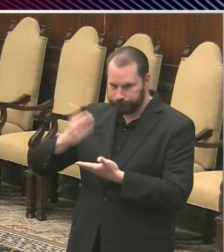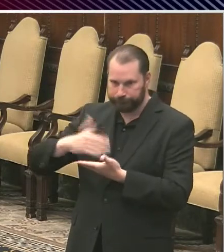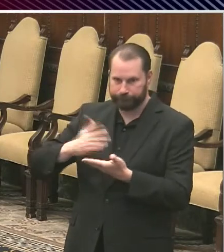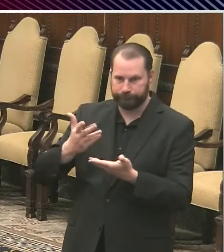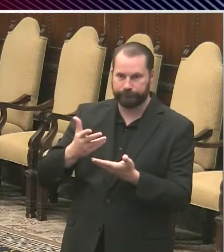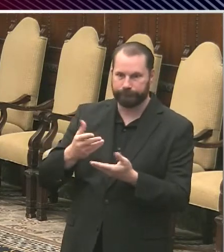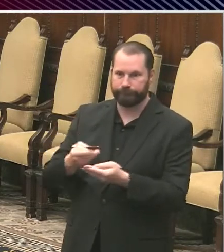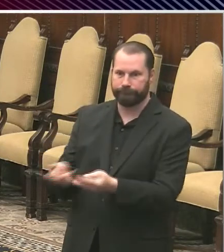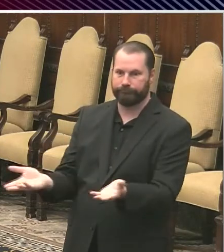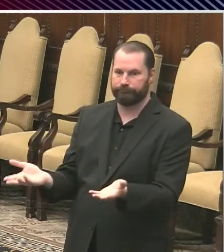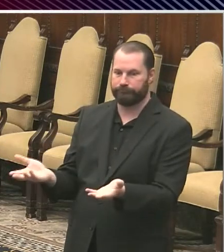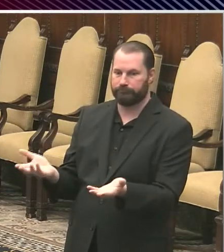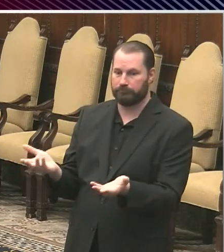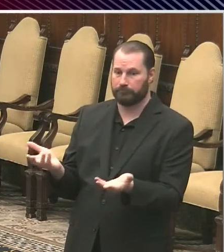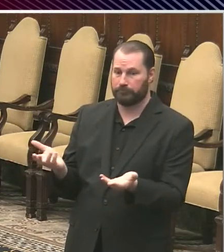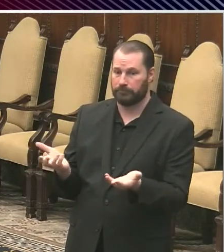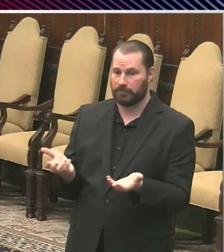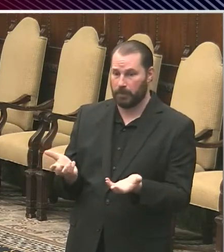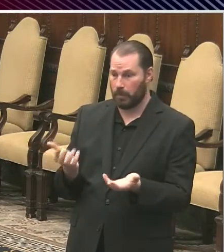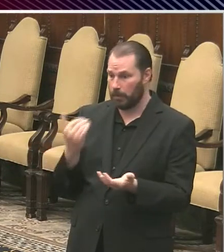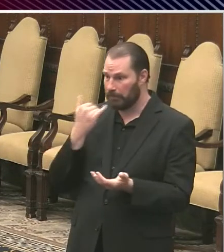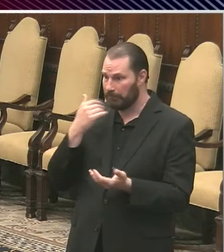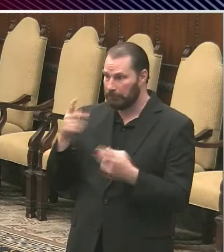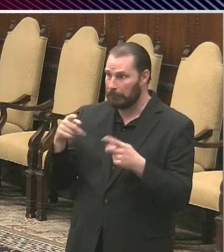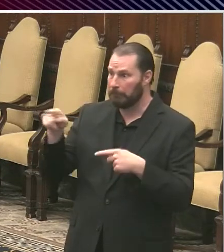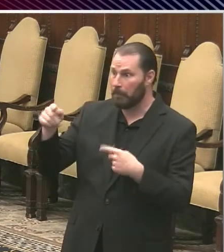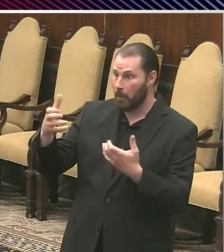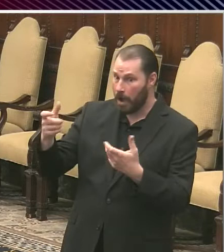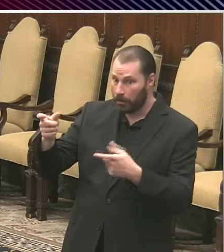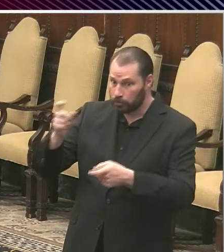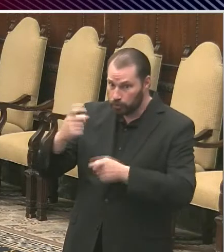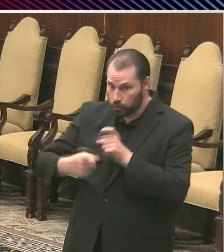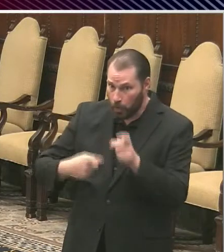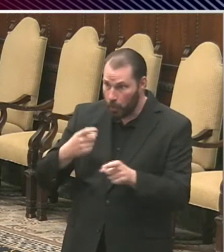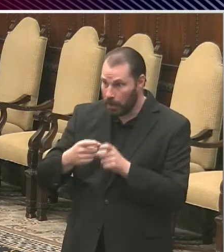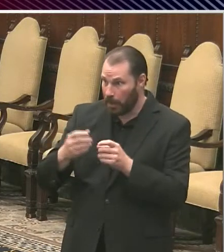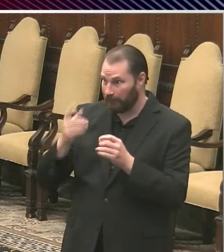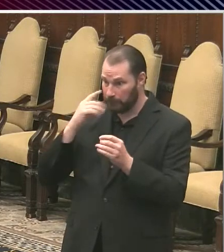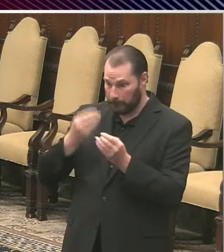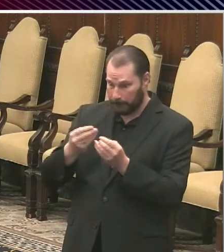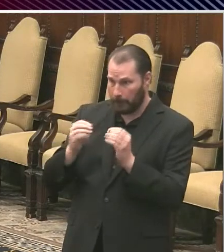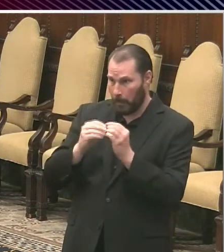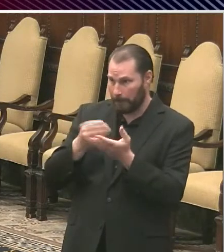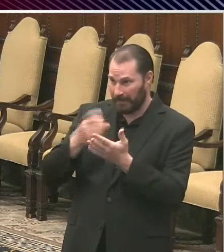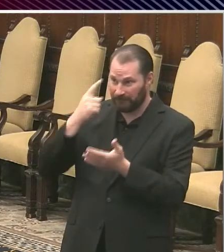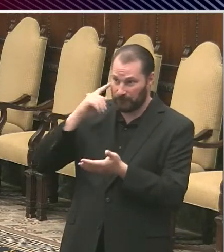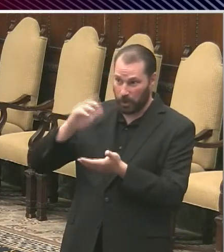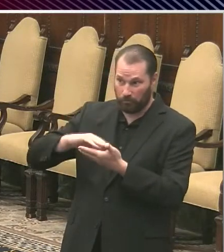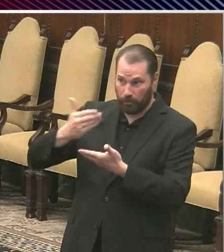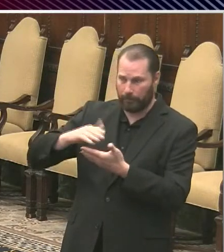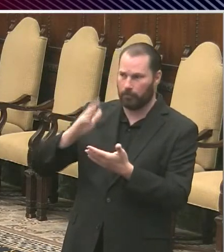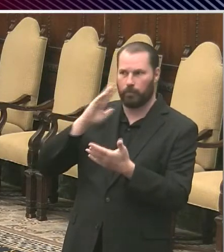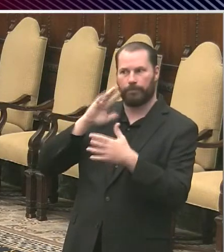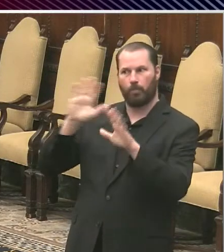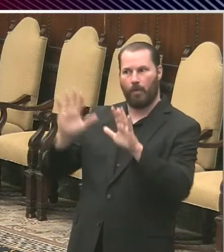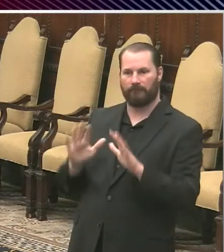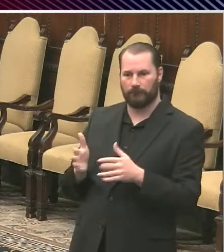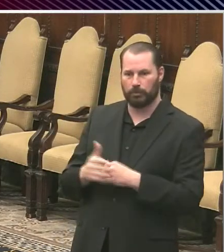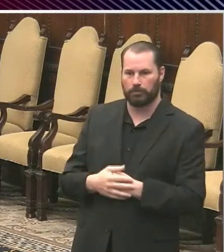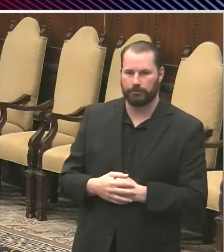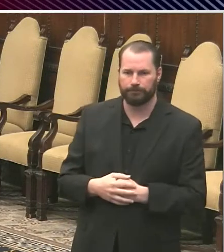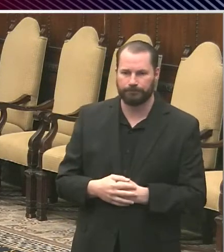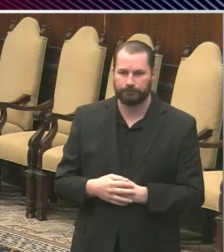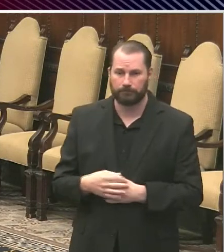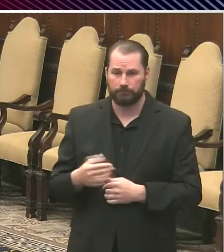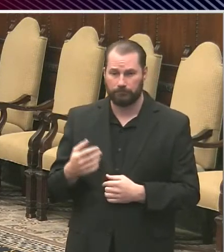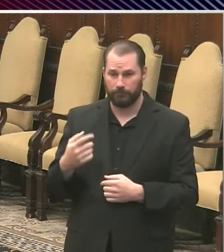to make a contribution to the Chromebook effort, that would be great. And our goal is to get every child with a